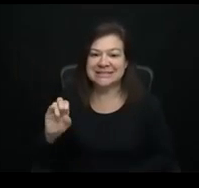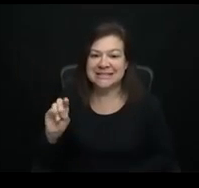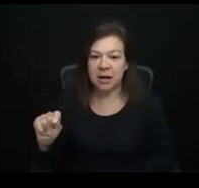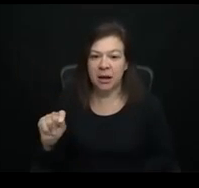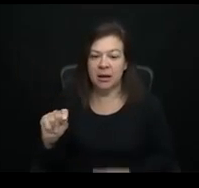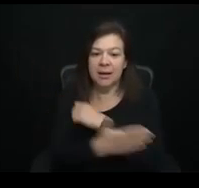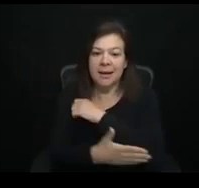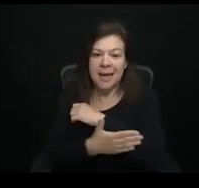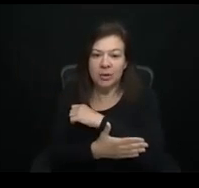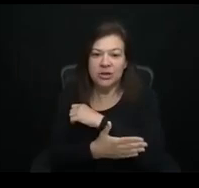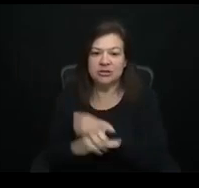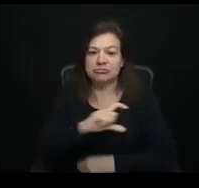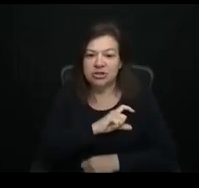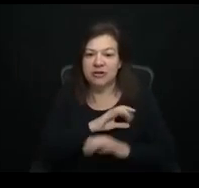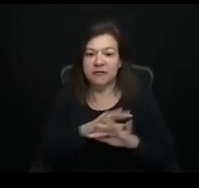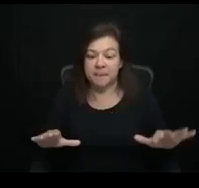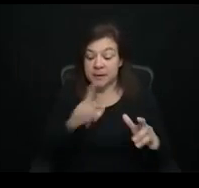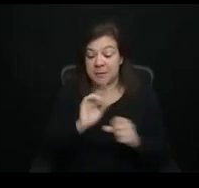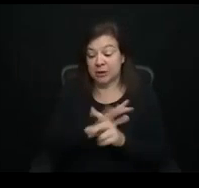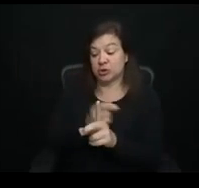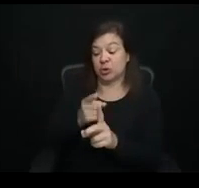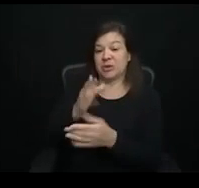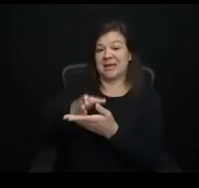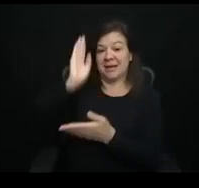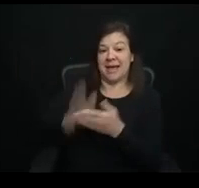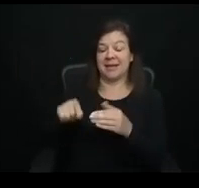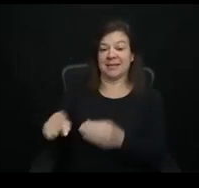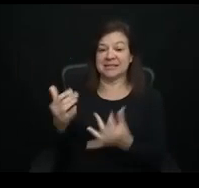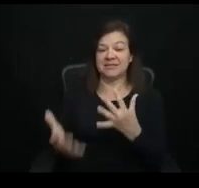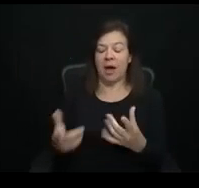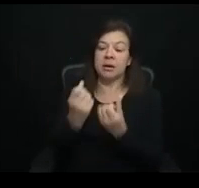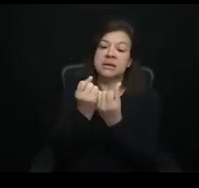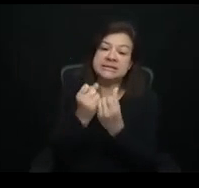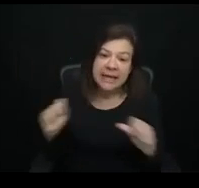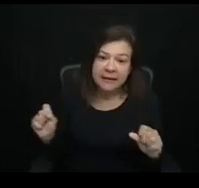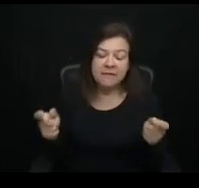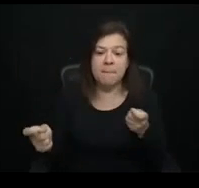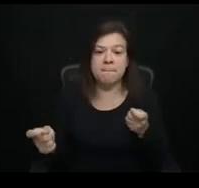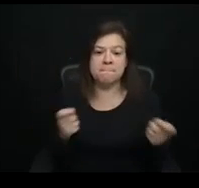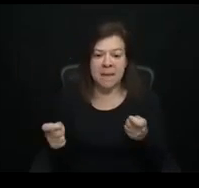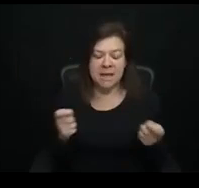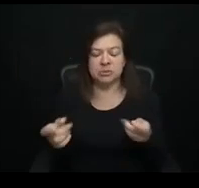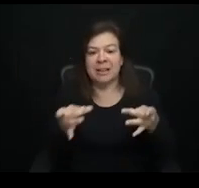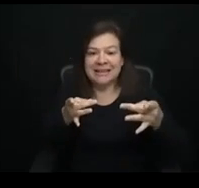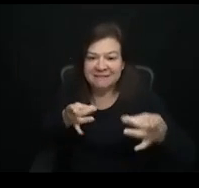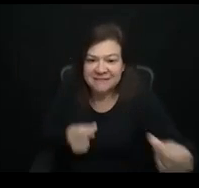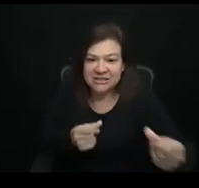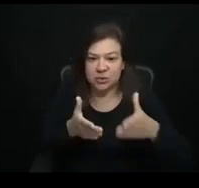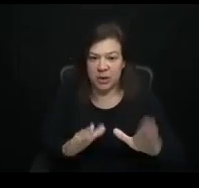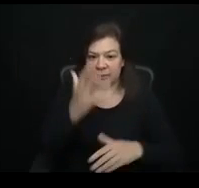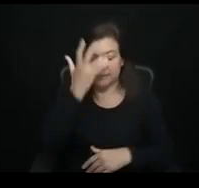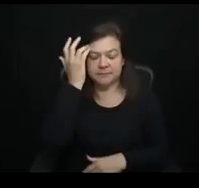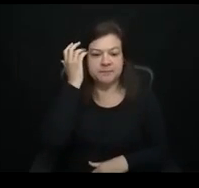that we get to the end point of this fire in a safe, manageable, and efficient manner.